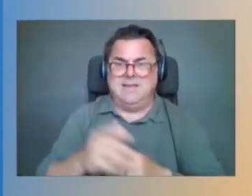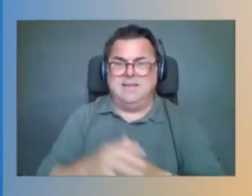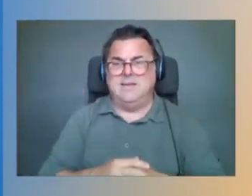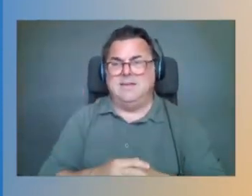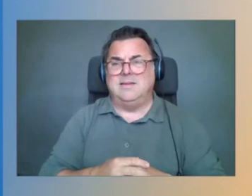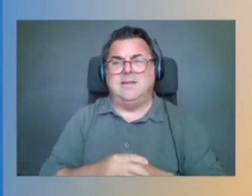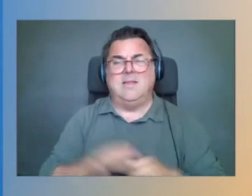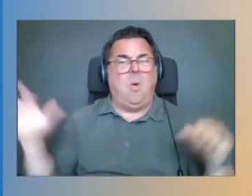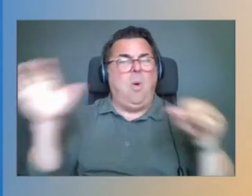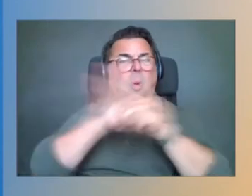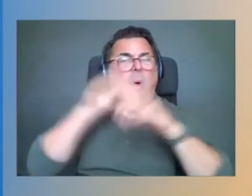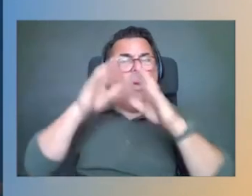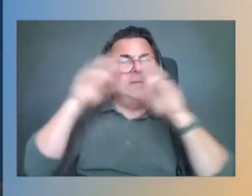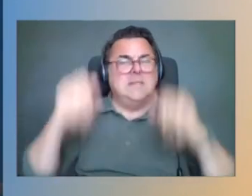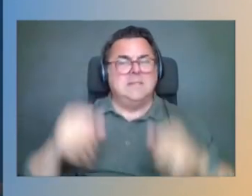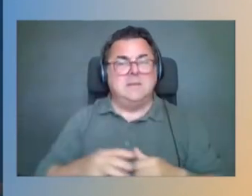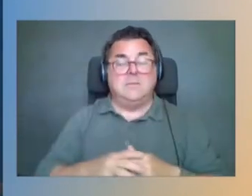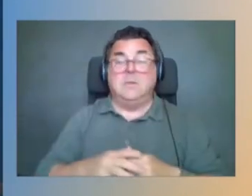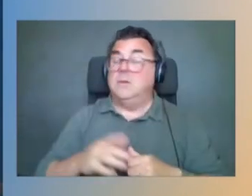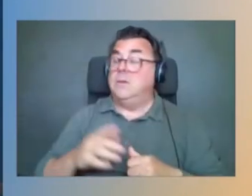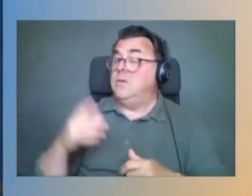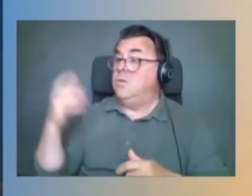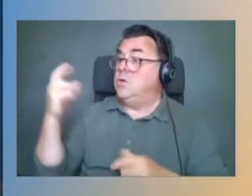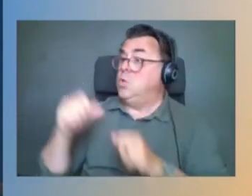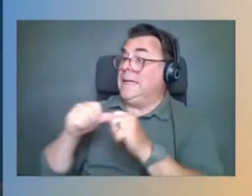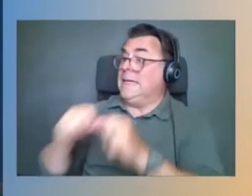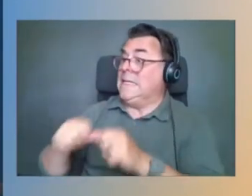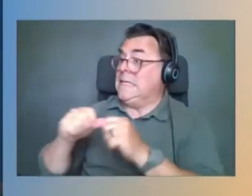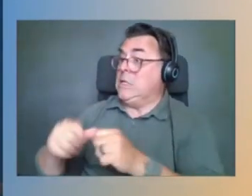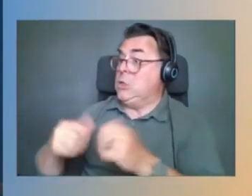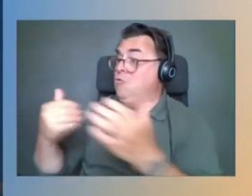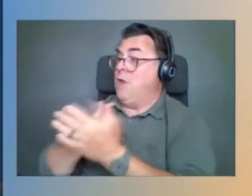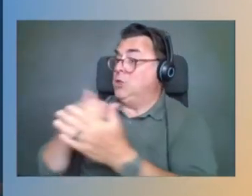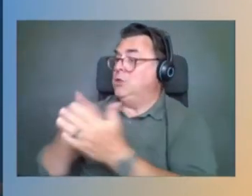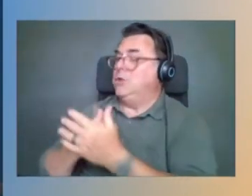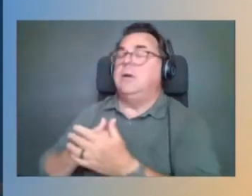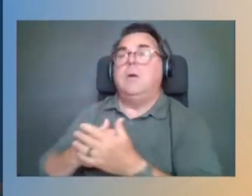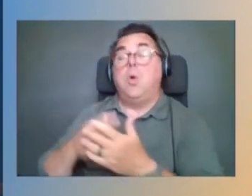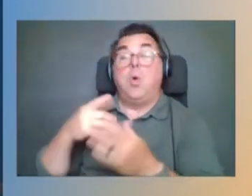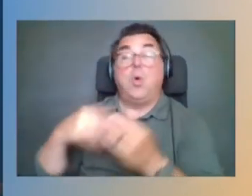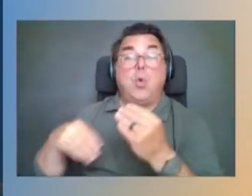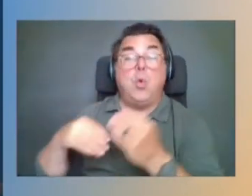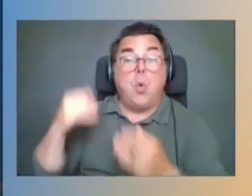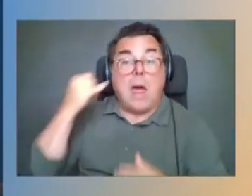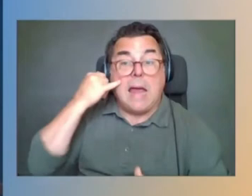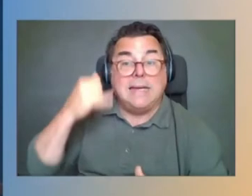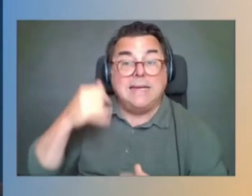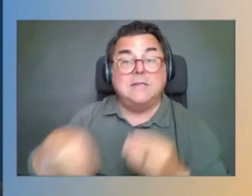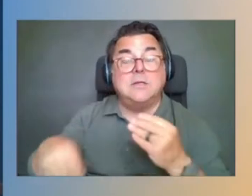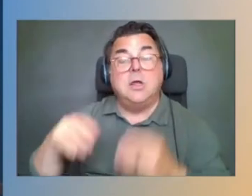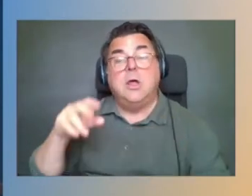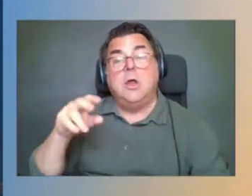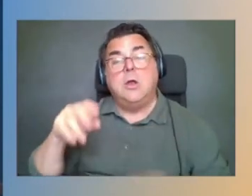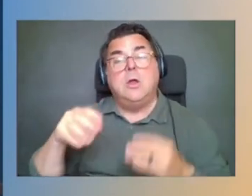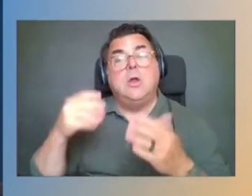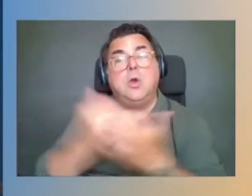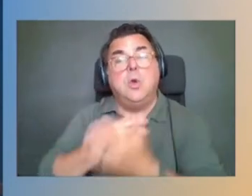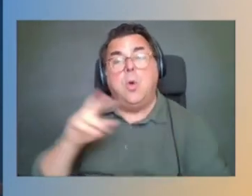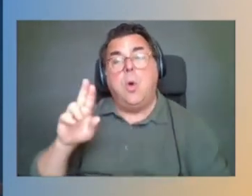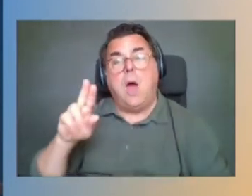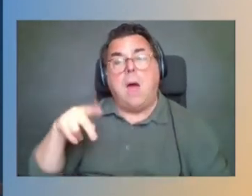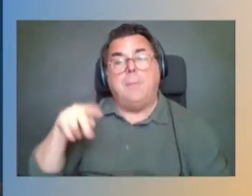hypervisor fleet. You do that just to keep it fresh? We do it to keep it fresh, to roll out new updates, and to ensure that we're able to iterate very